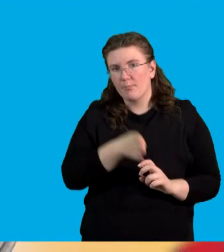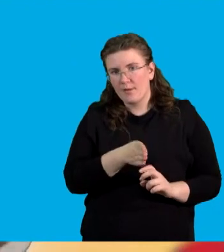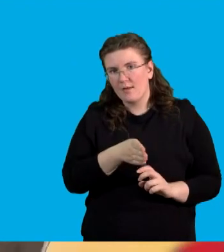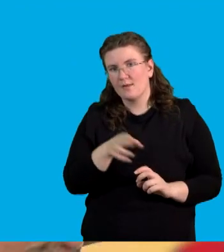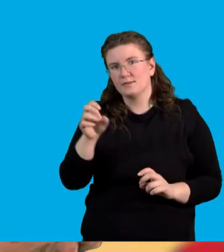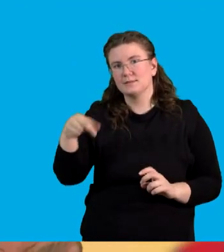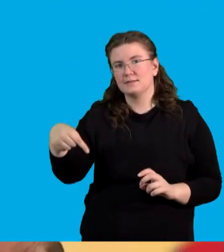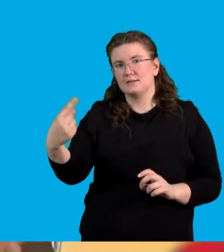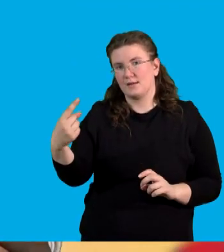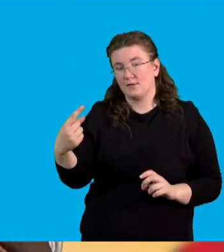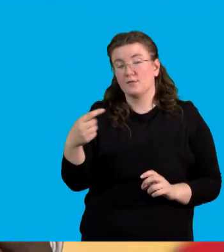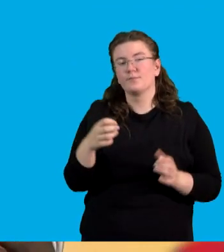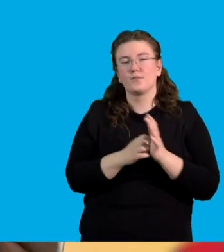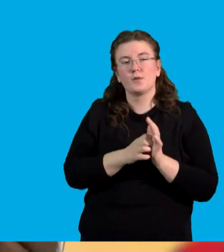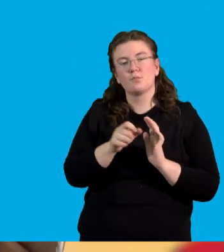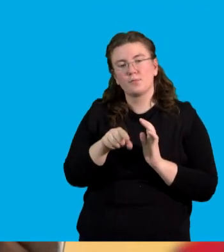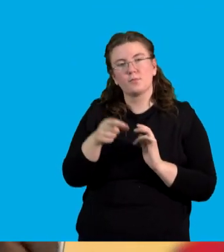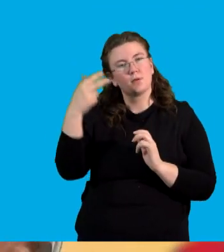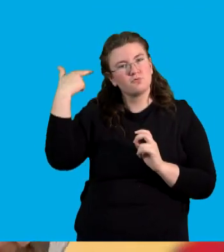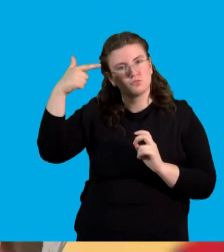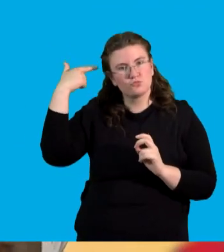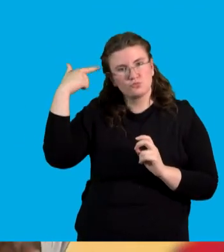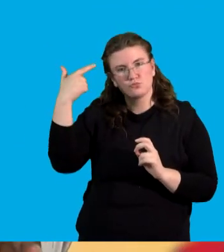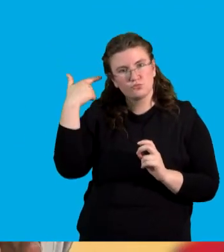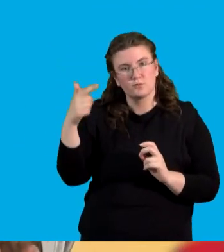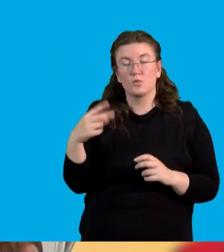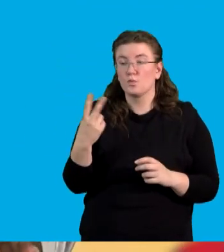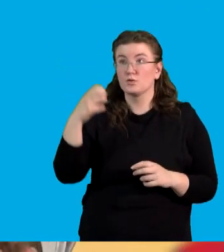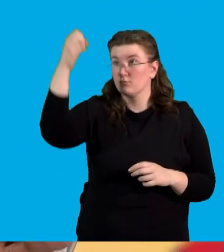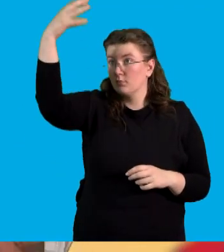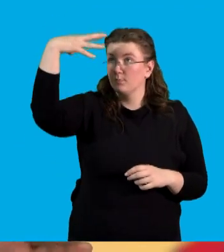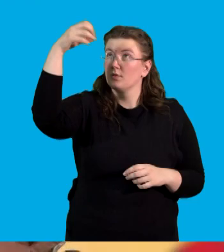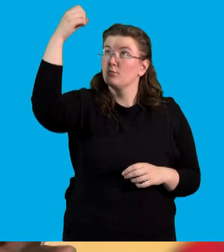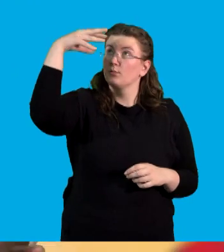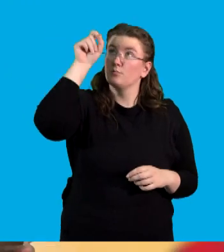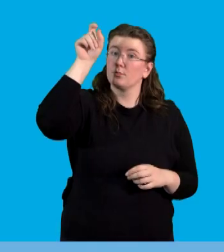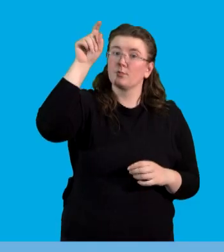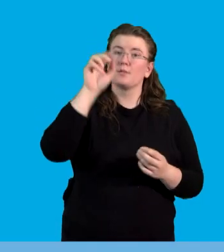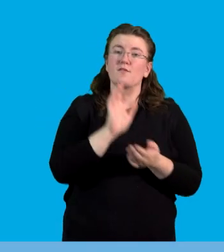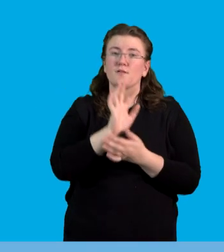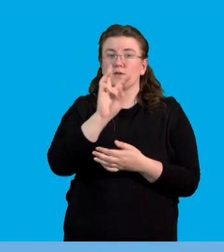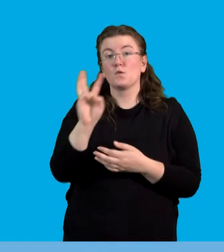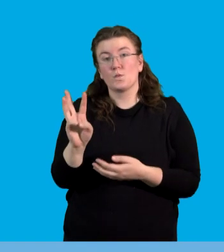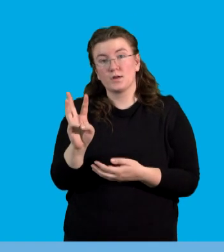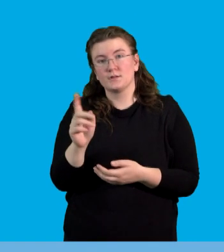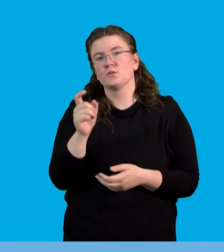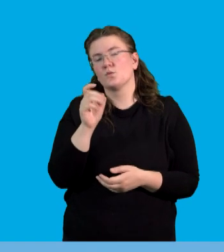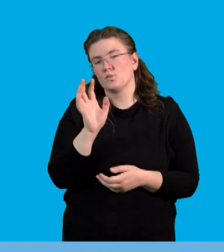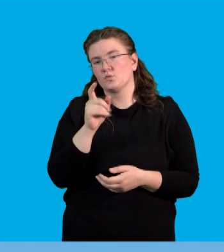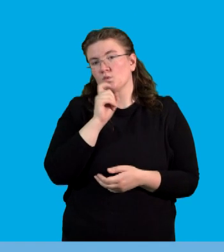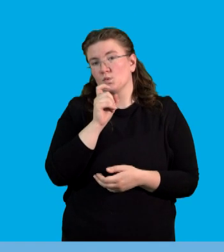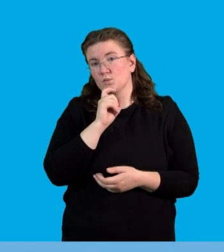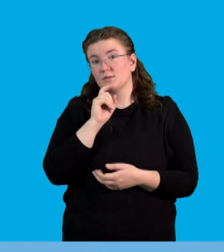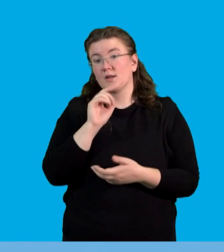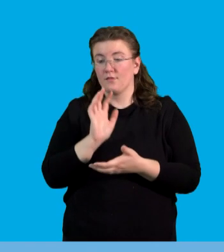second. In this case, we have used a hairdryer as an example and a light bulb to say a light bulb that is marked 15 watts, it is